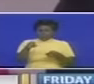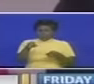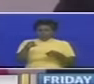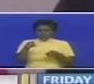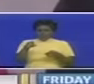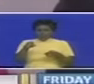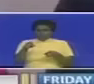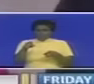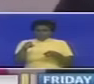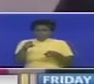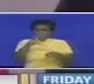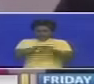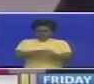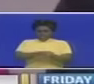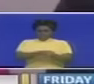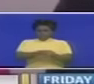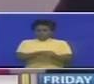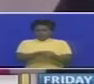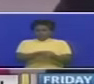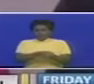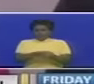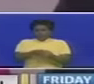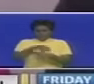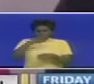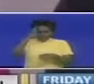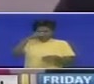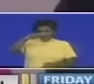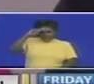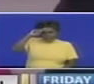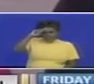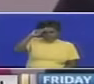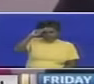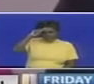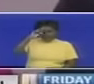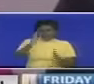with those policies and